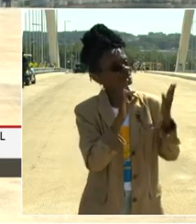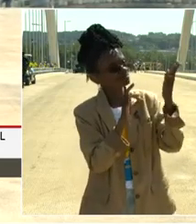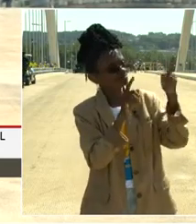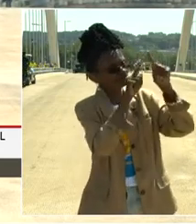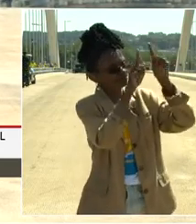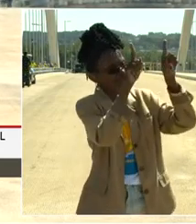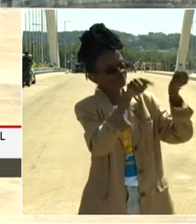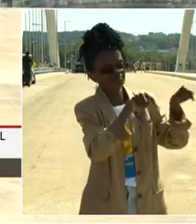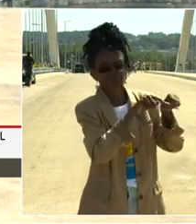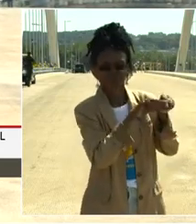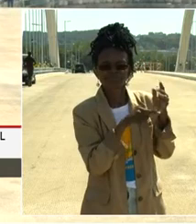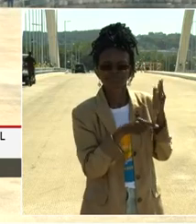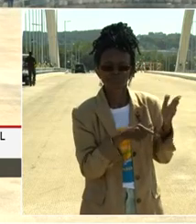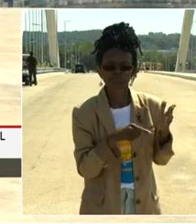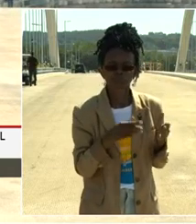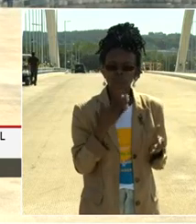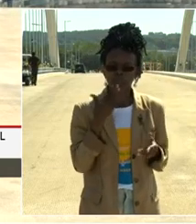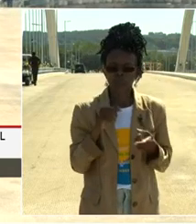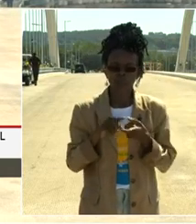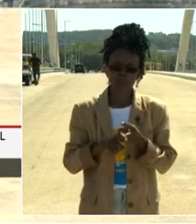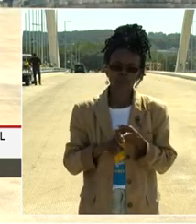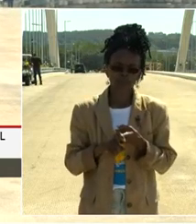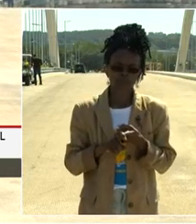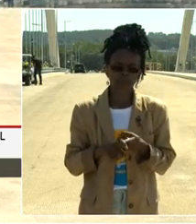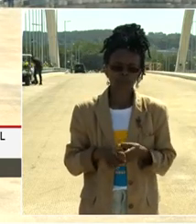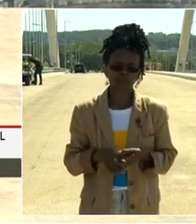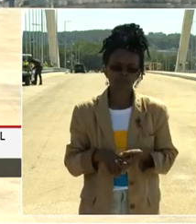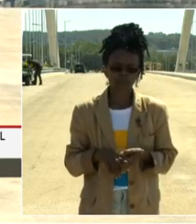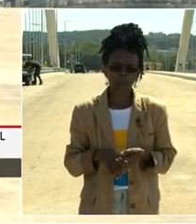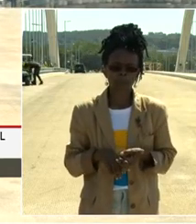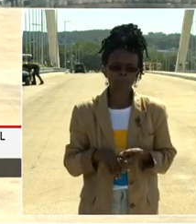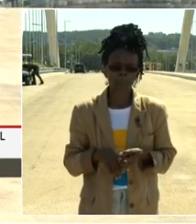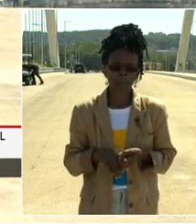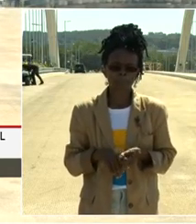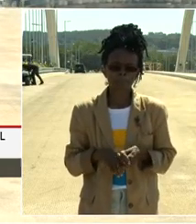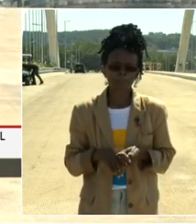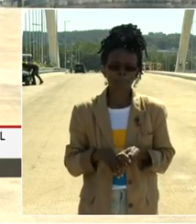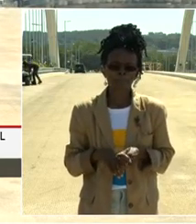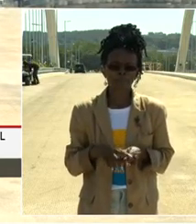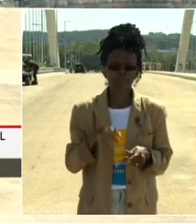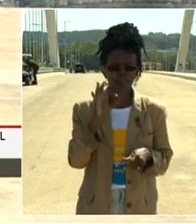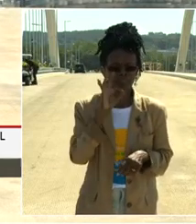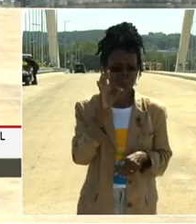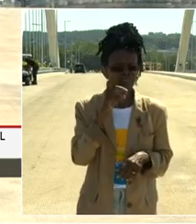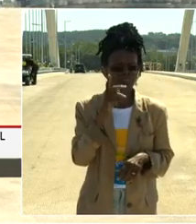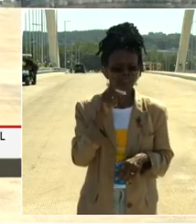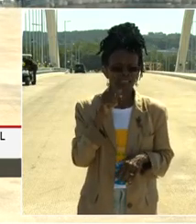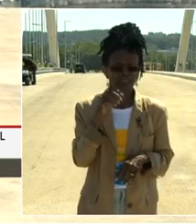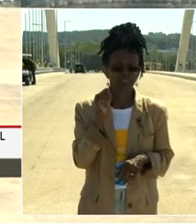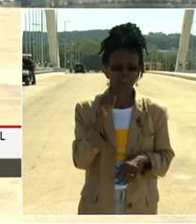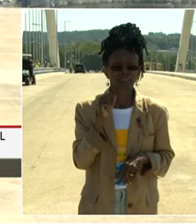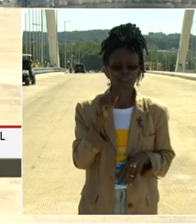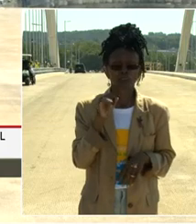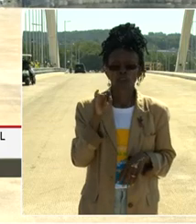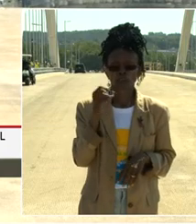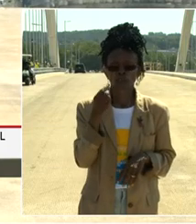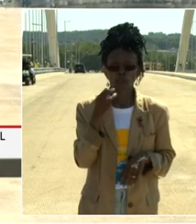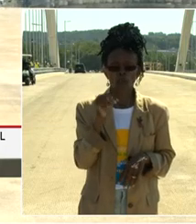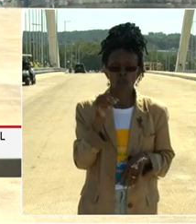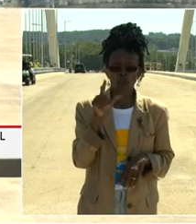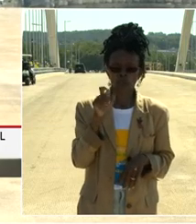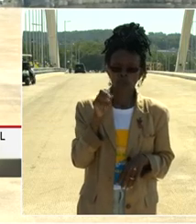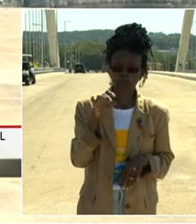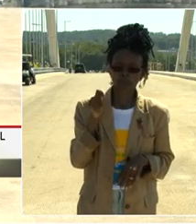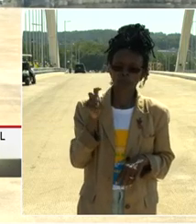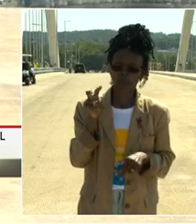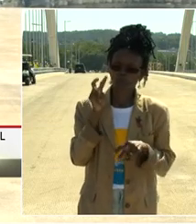dear friend, Frederick Douglass and John Lewis, kept their eye on the